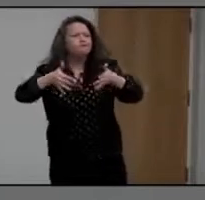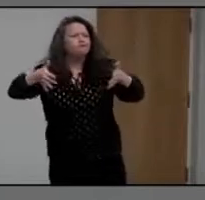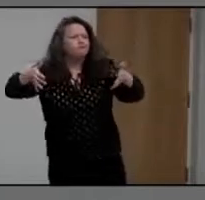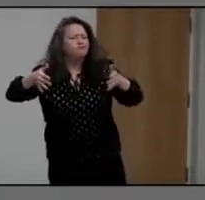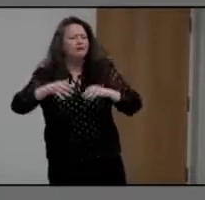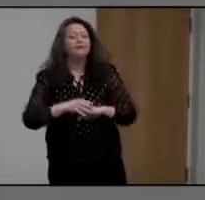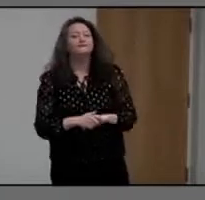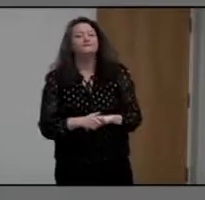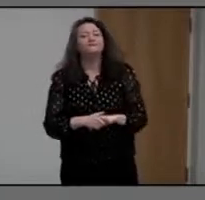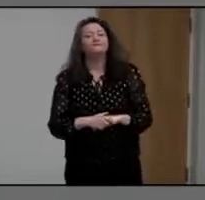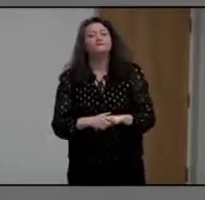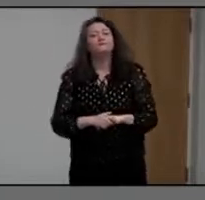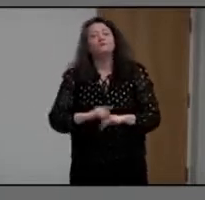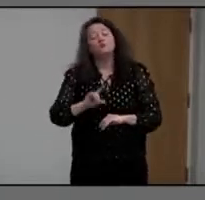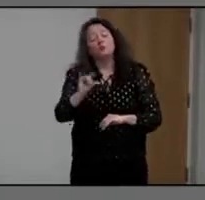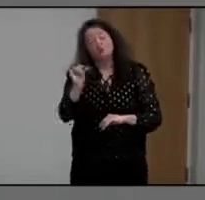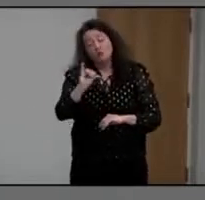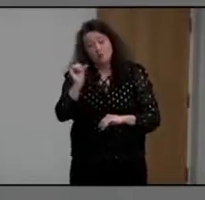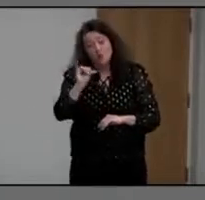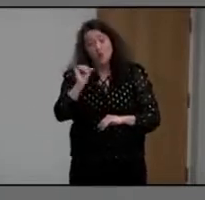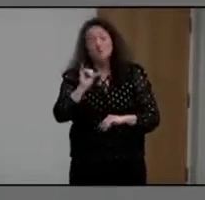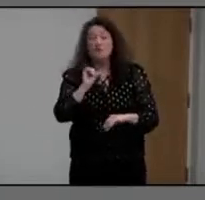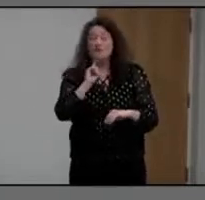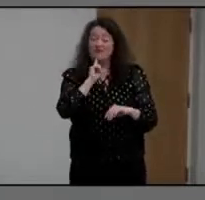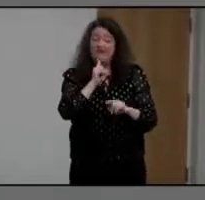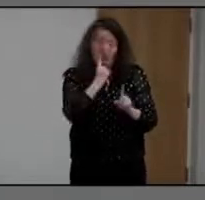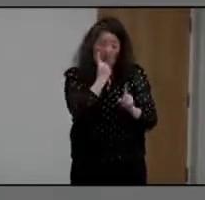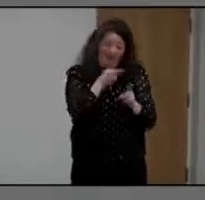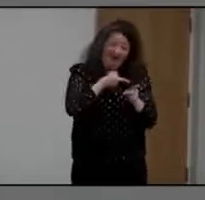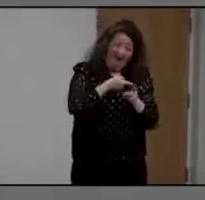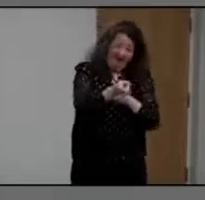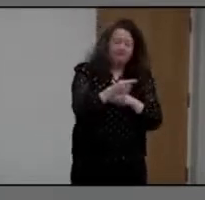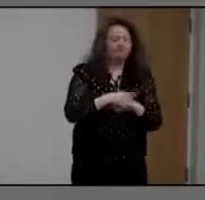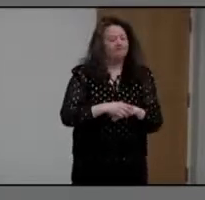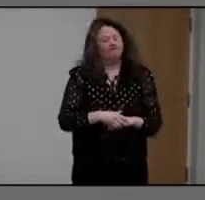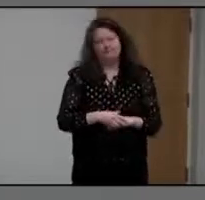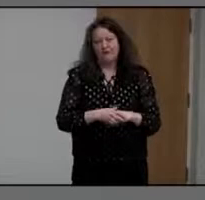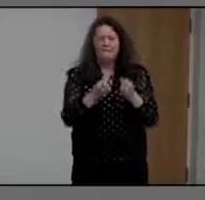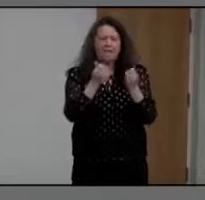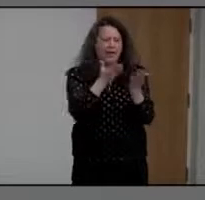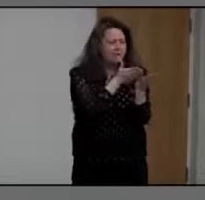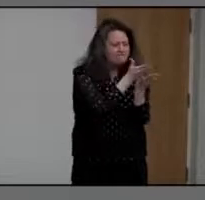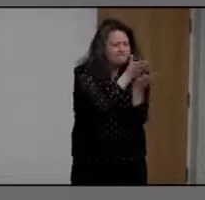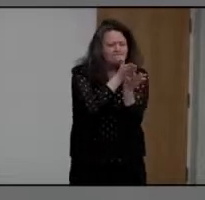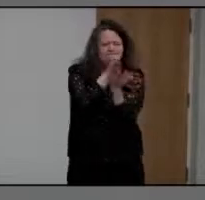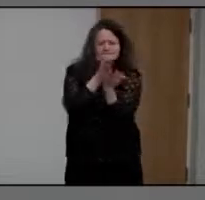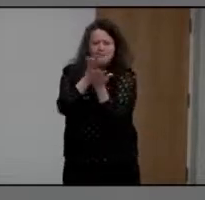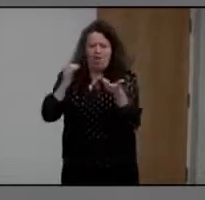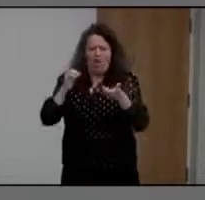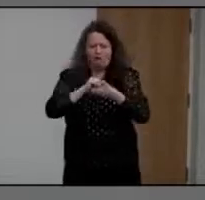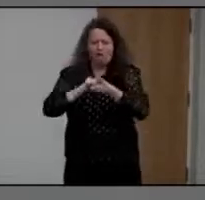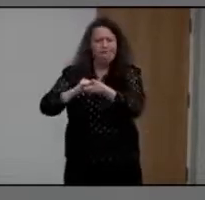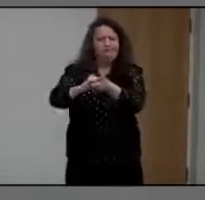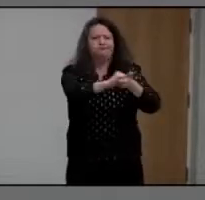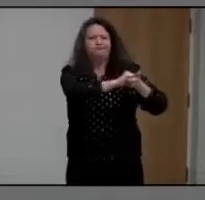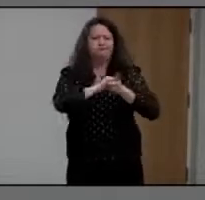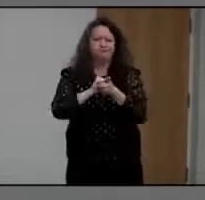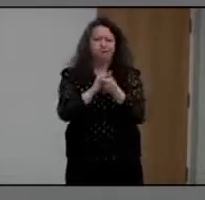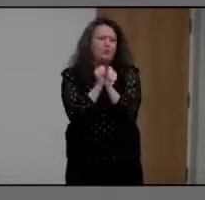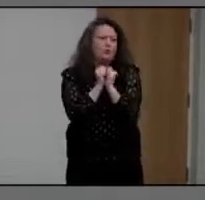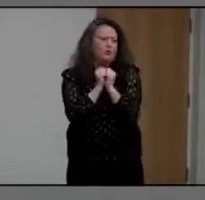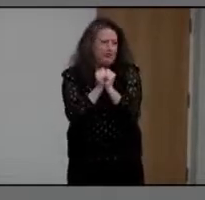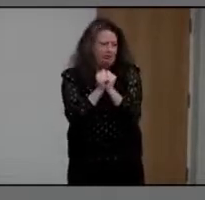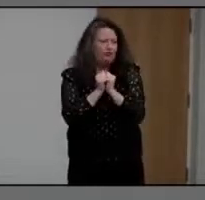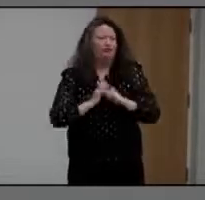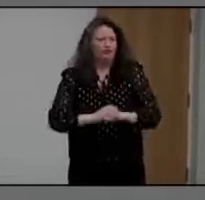an excellent example of multidisciplinary collaboration among a number of faculties and professors, and of